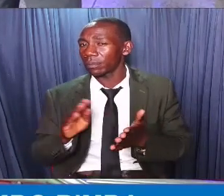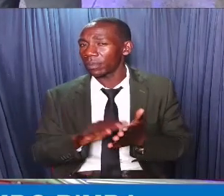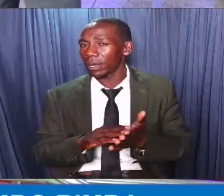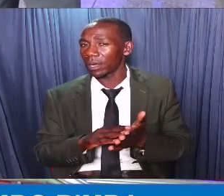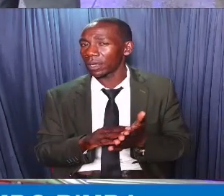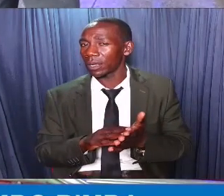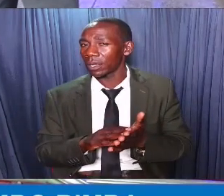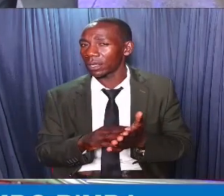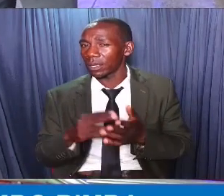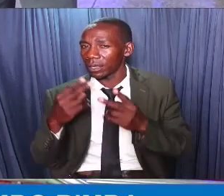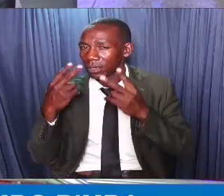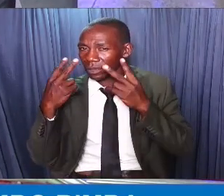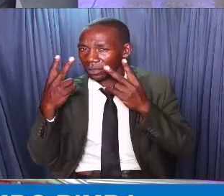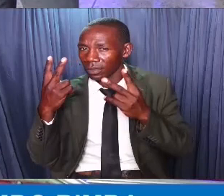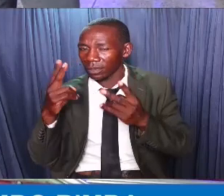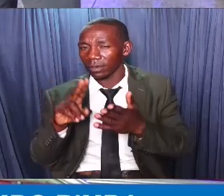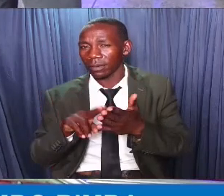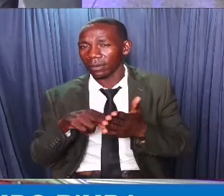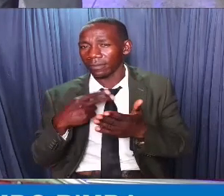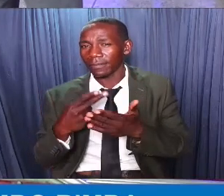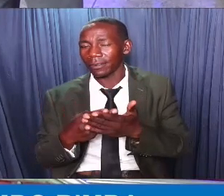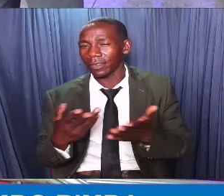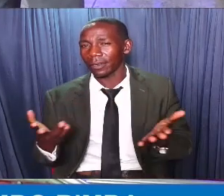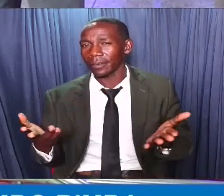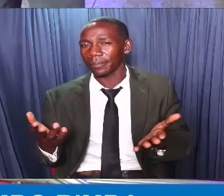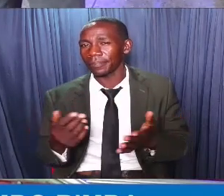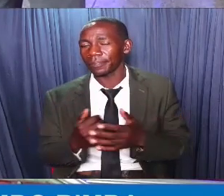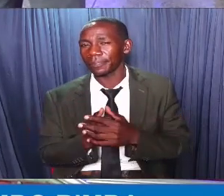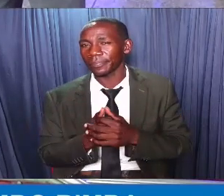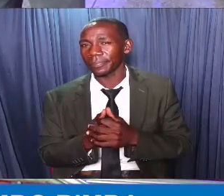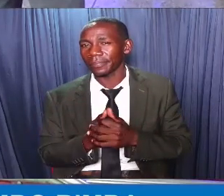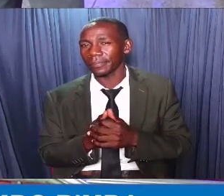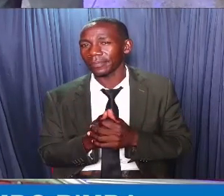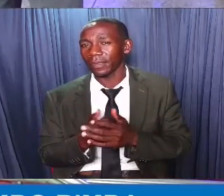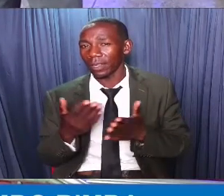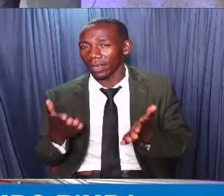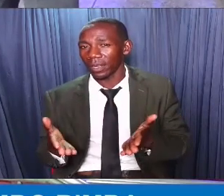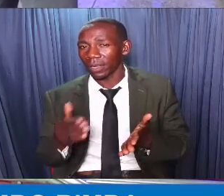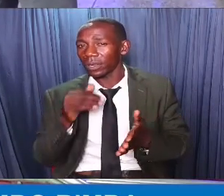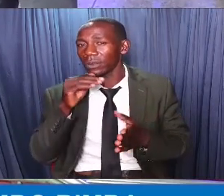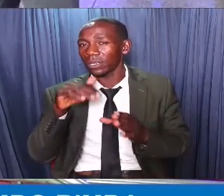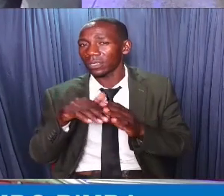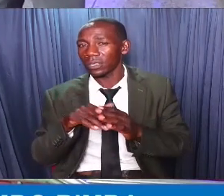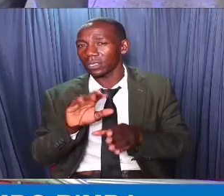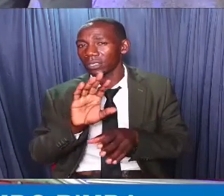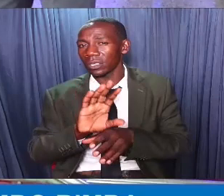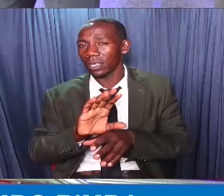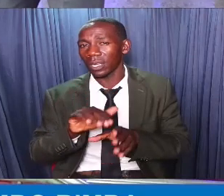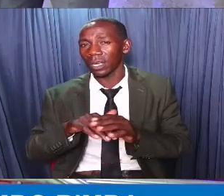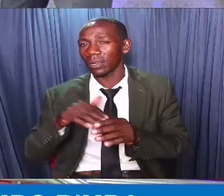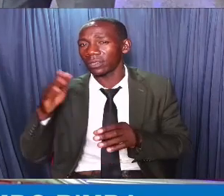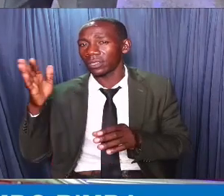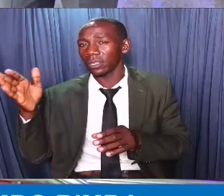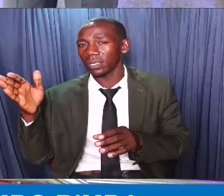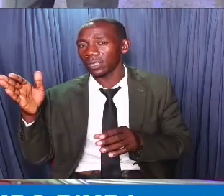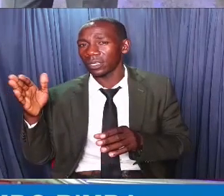Return. Mkaangalie mliangukia wapi. And look where you fell down. Leo siwa kanisani. Today, not those in churches, not